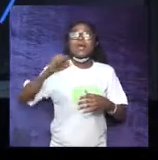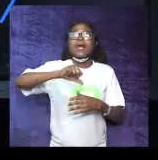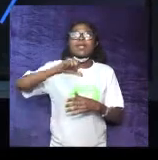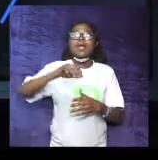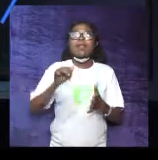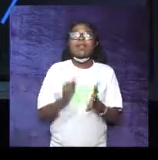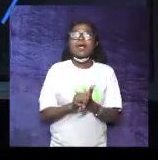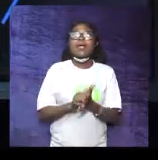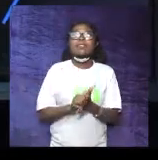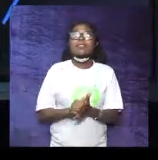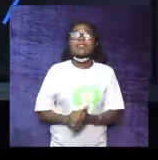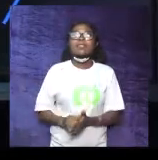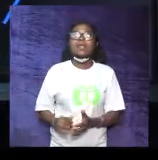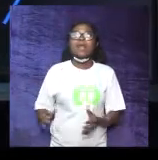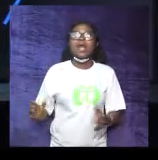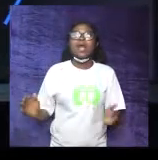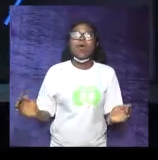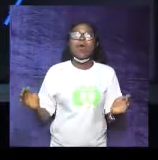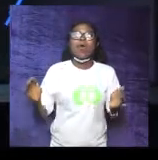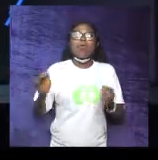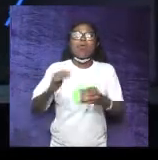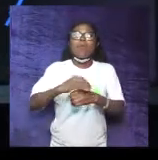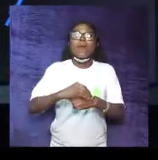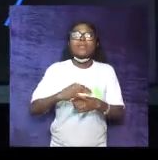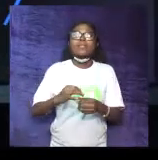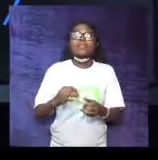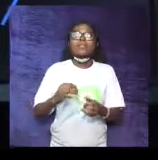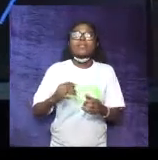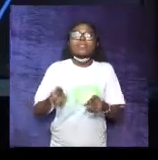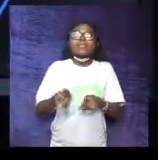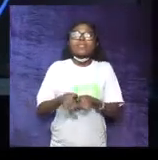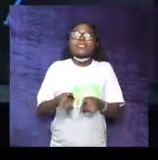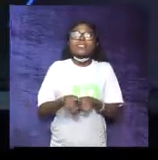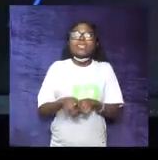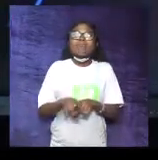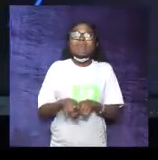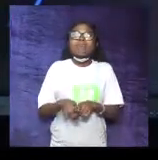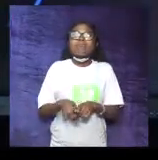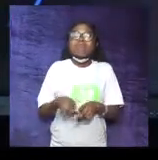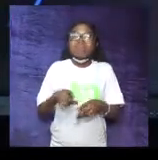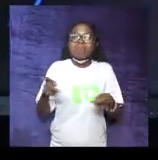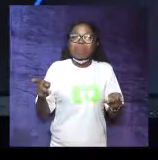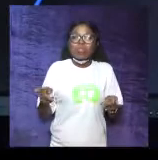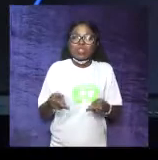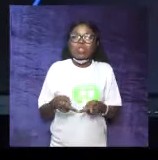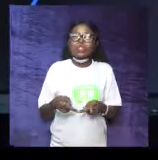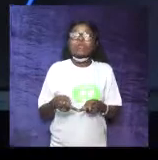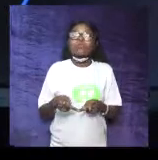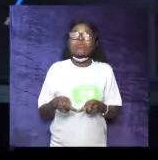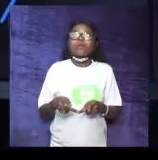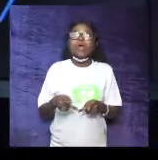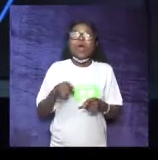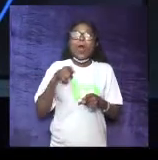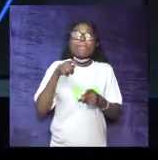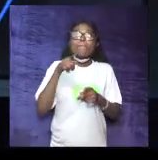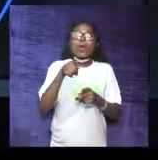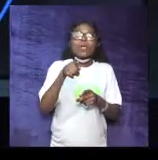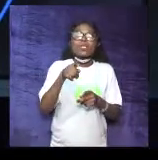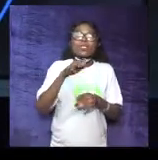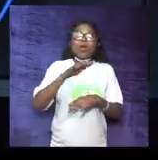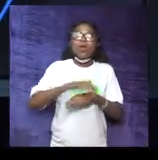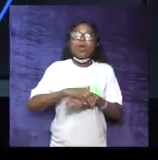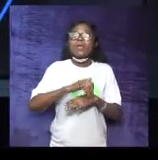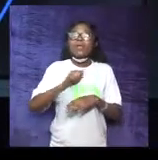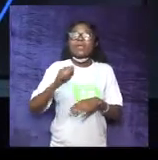angles that occupy the same position at the intersection points on a